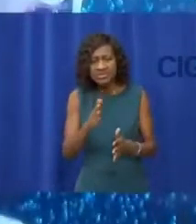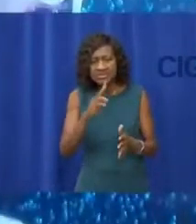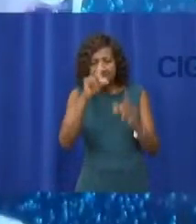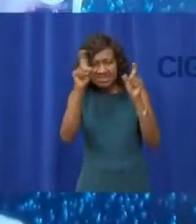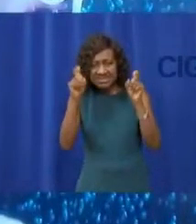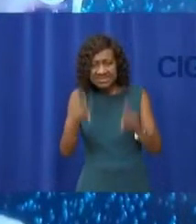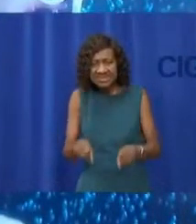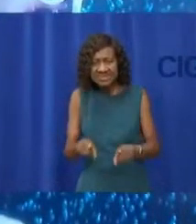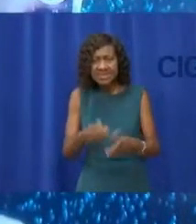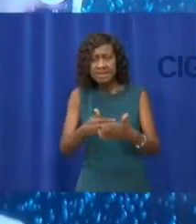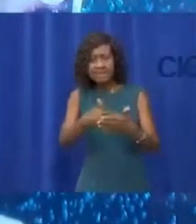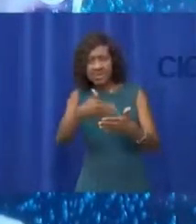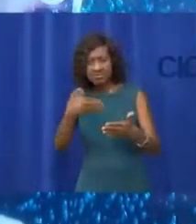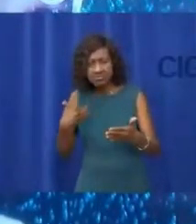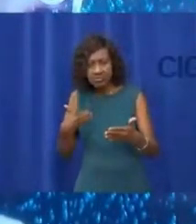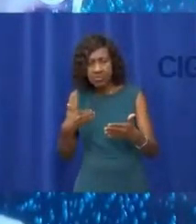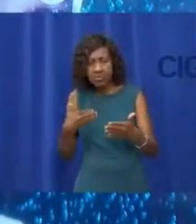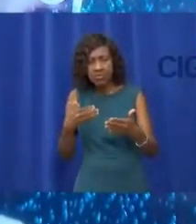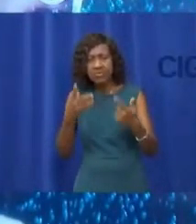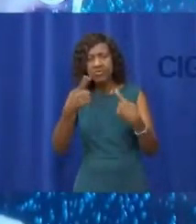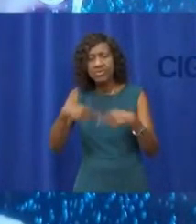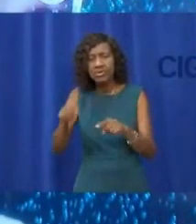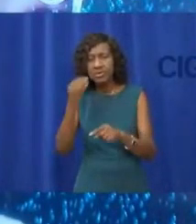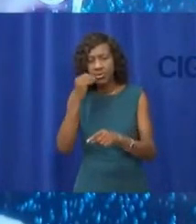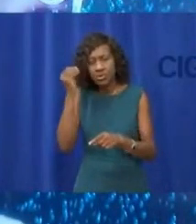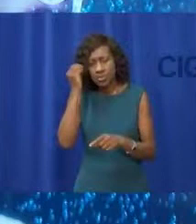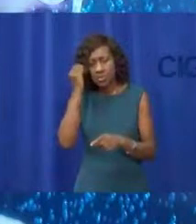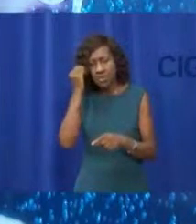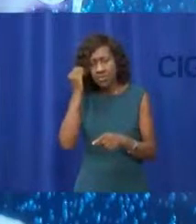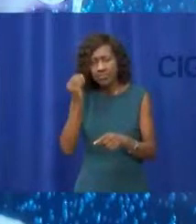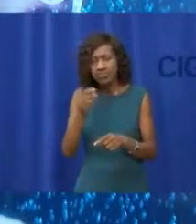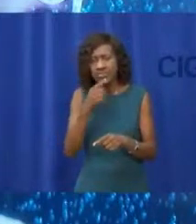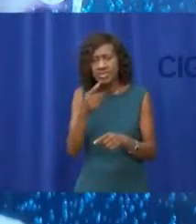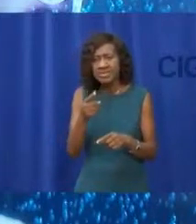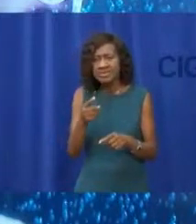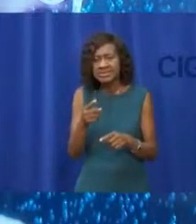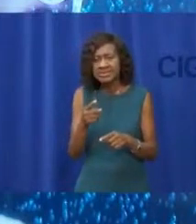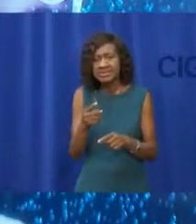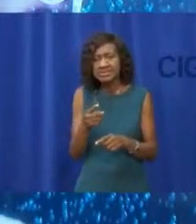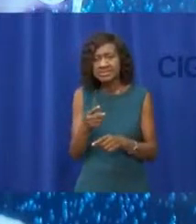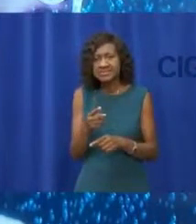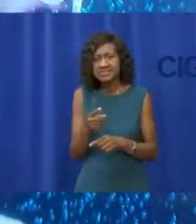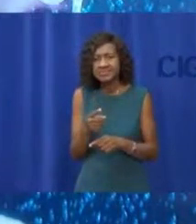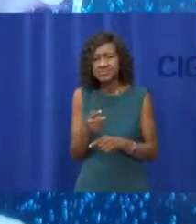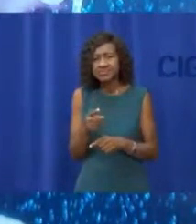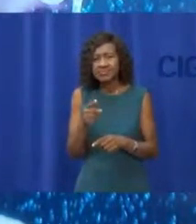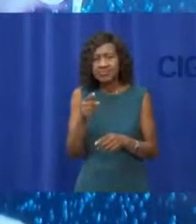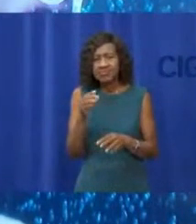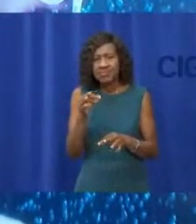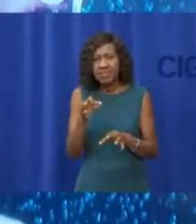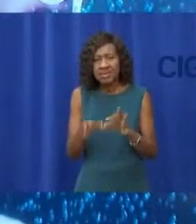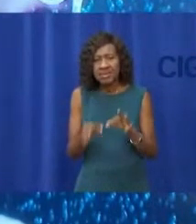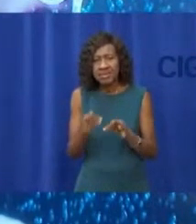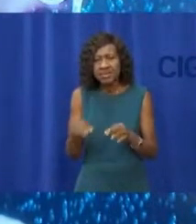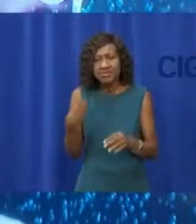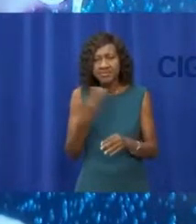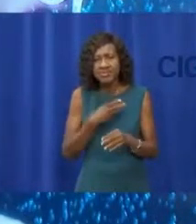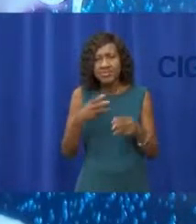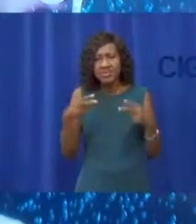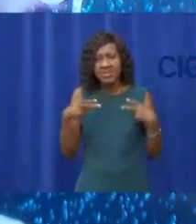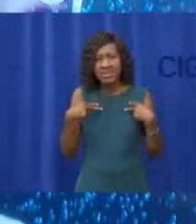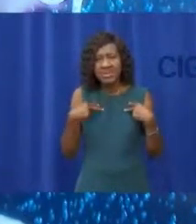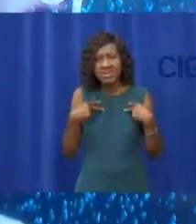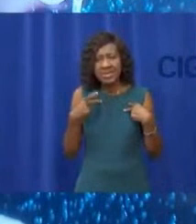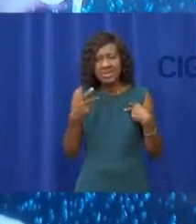to do that. We would follow the protocol that we're applying for everybody else on the island at the minute. If we had the ability